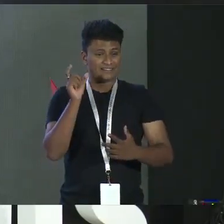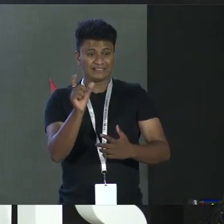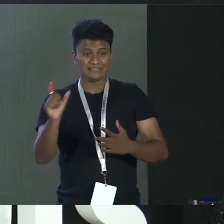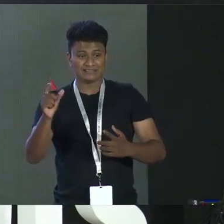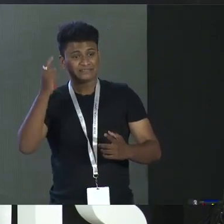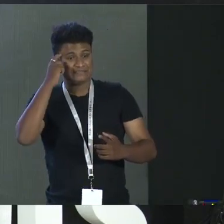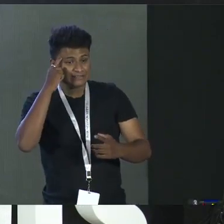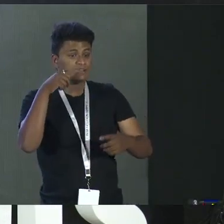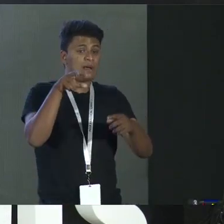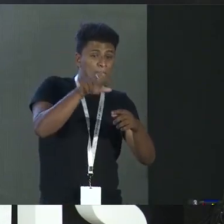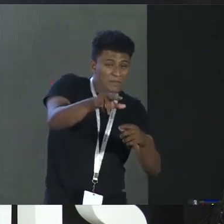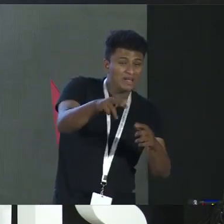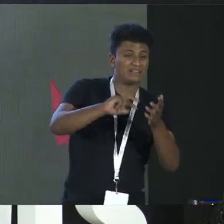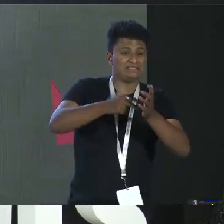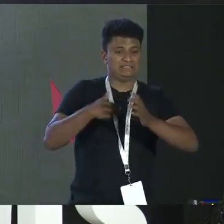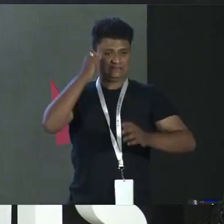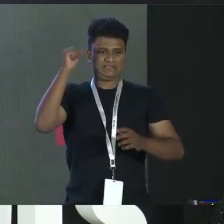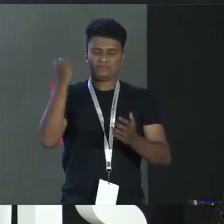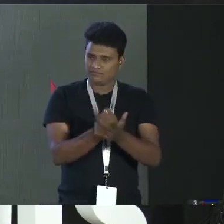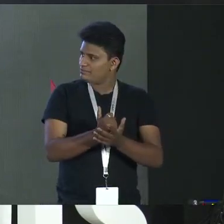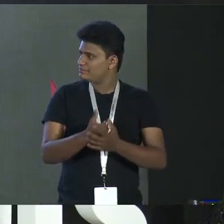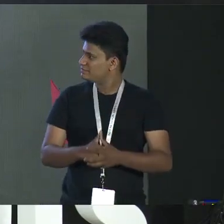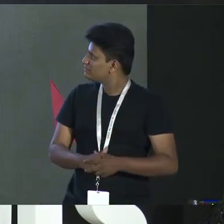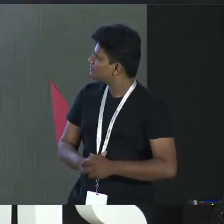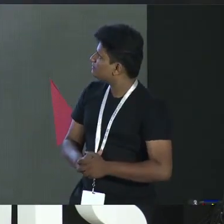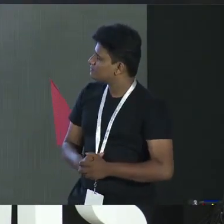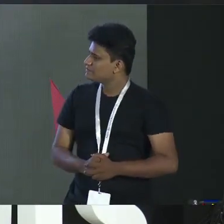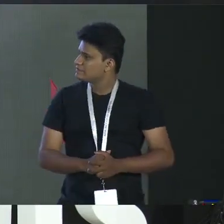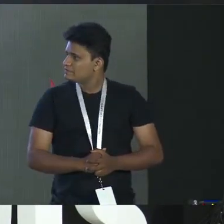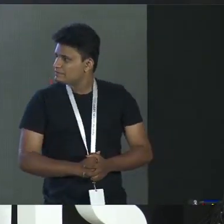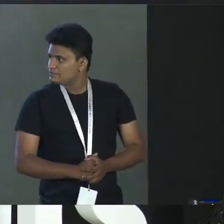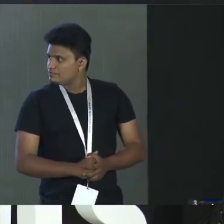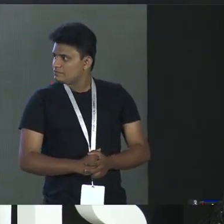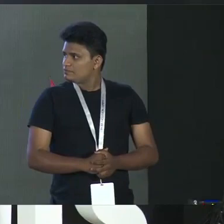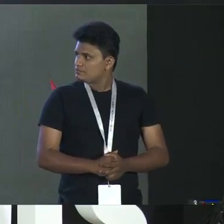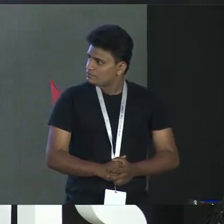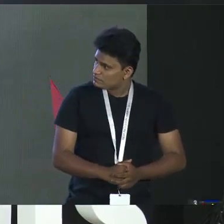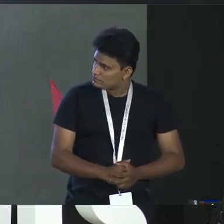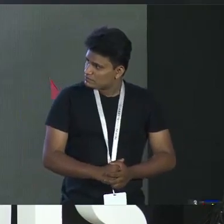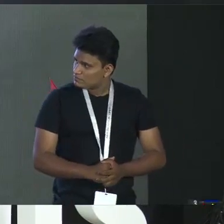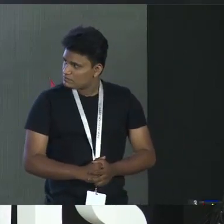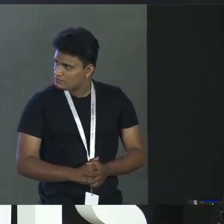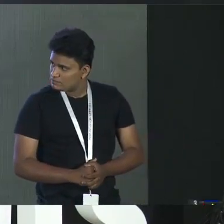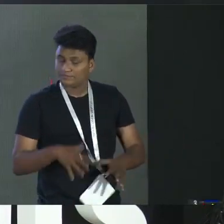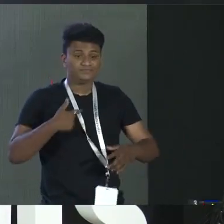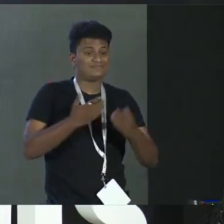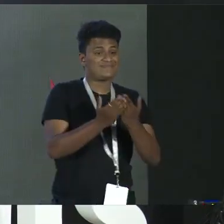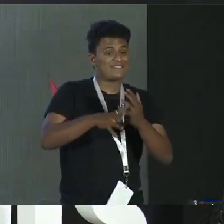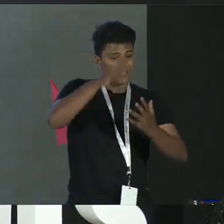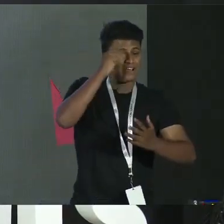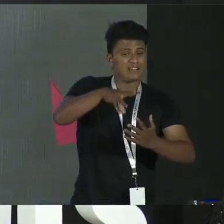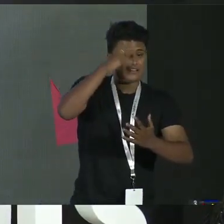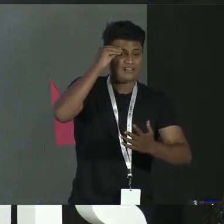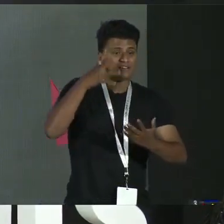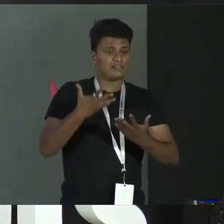and what they mean. What are you communicating to people? I've learned from my education that we have